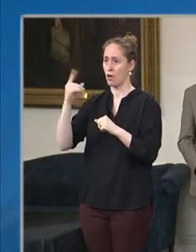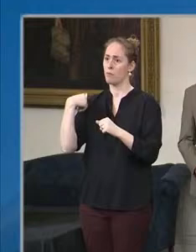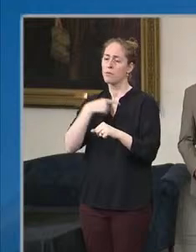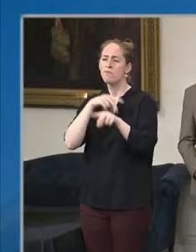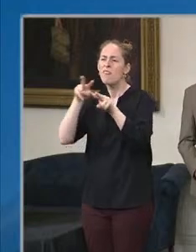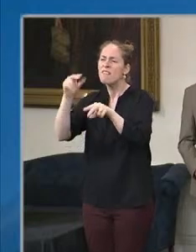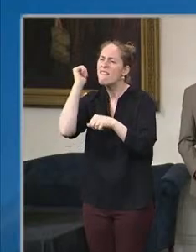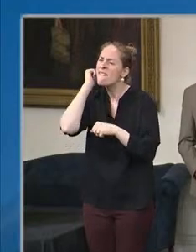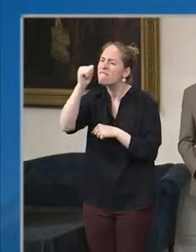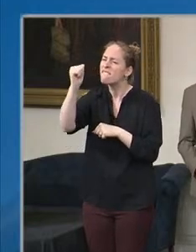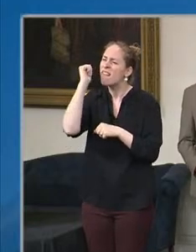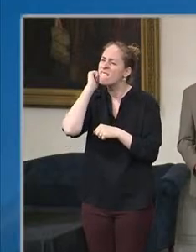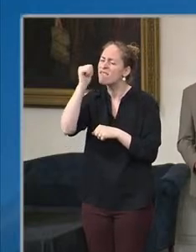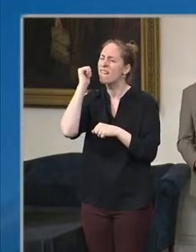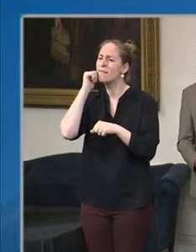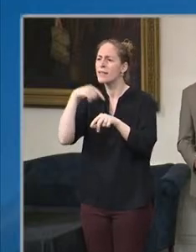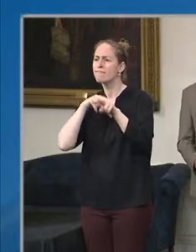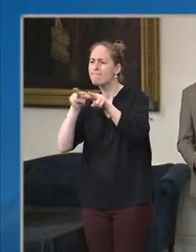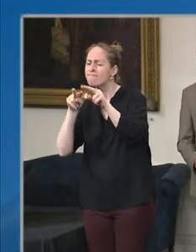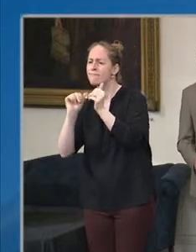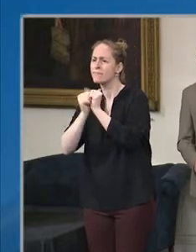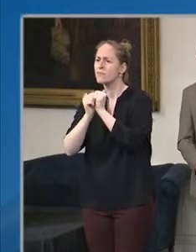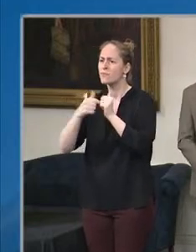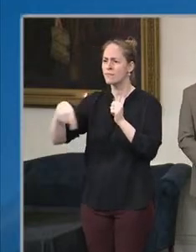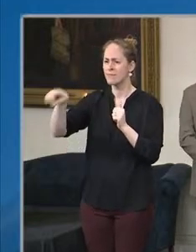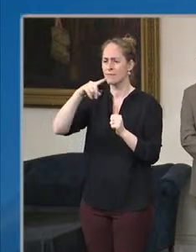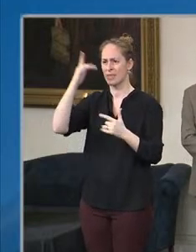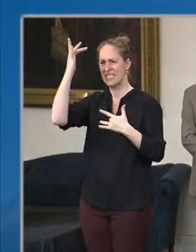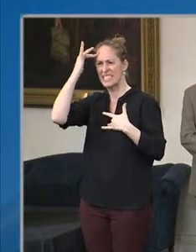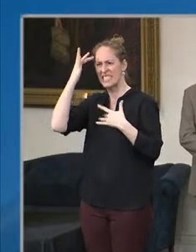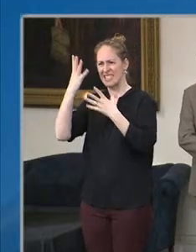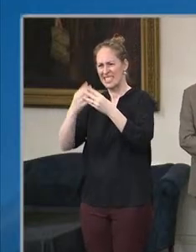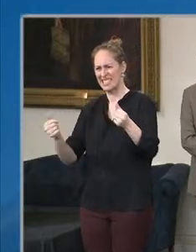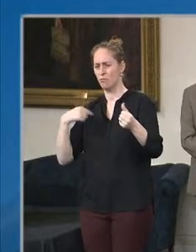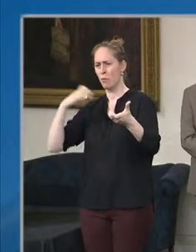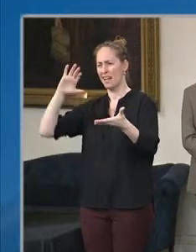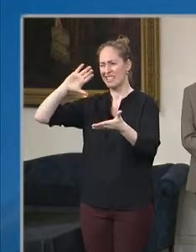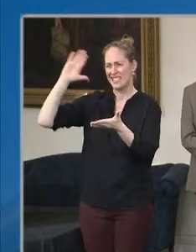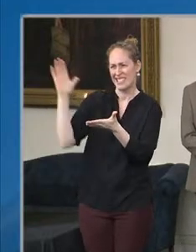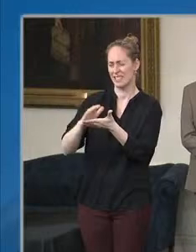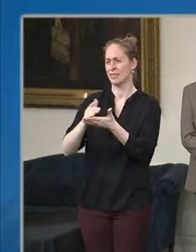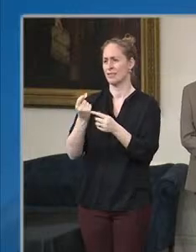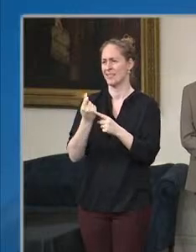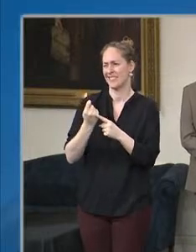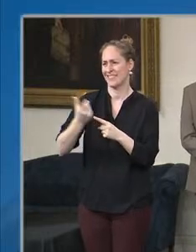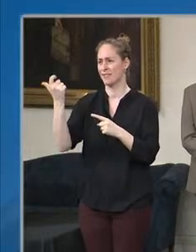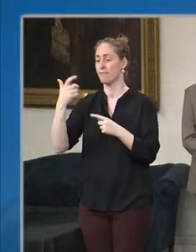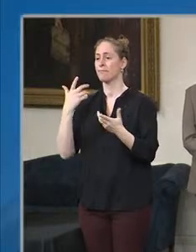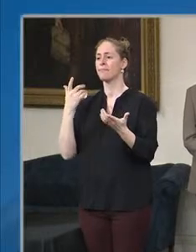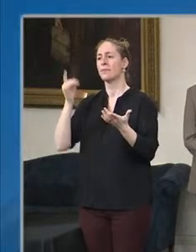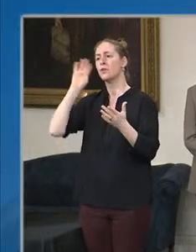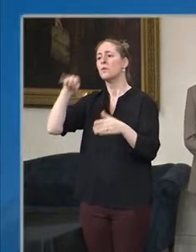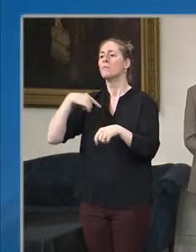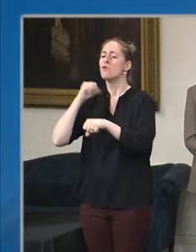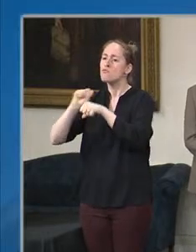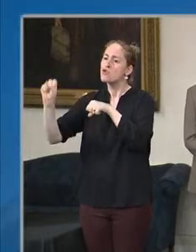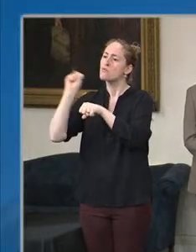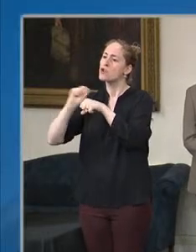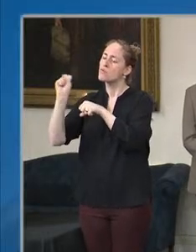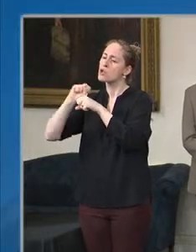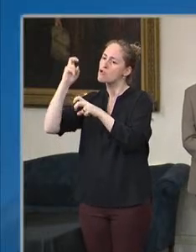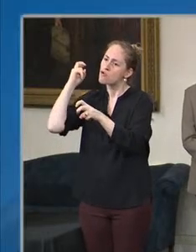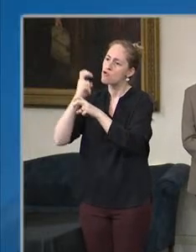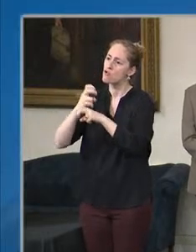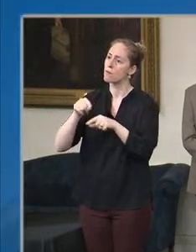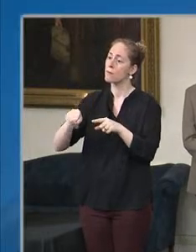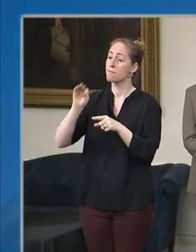all directions, Congress continues to fail at the one simple thing we have been asking them to do for the last 8